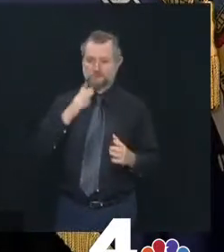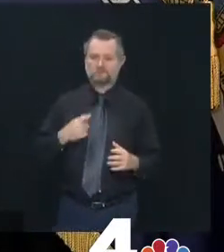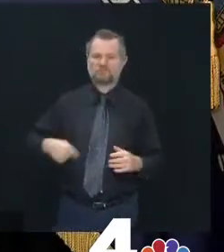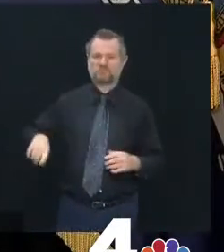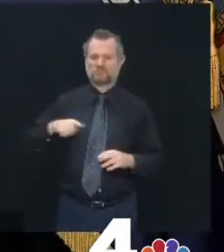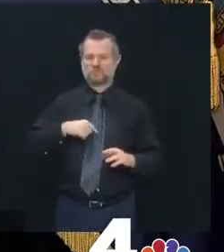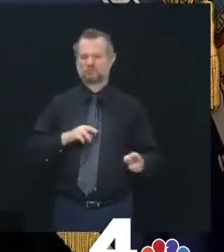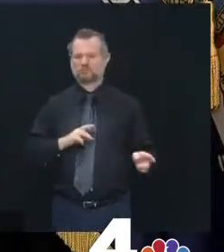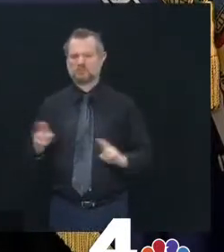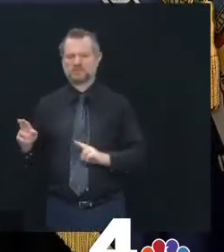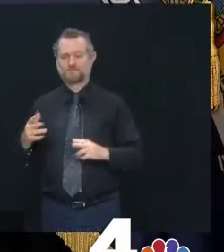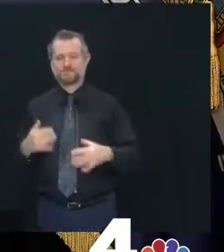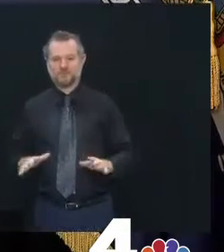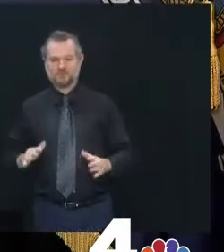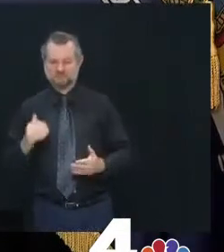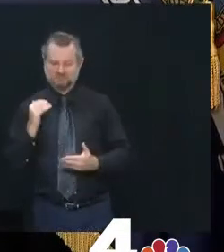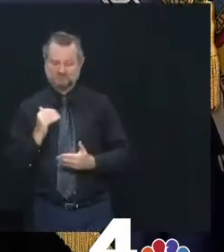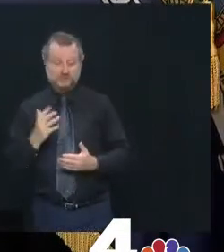the issue very tightly,